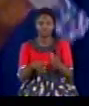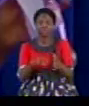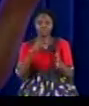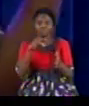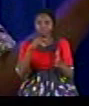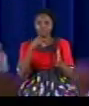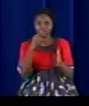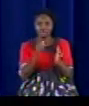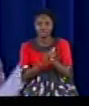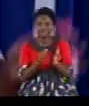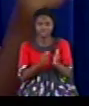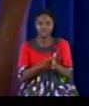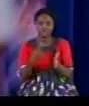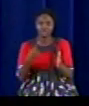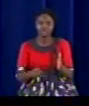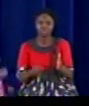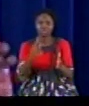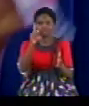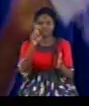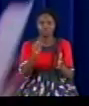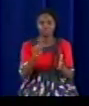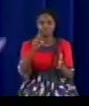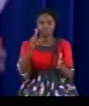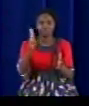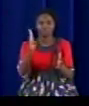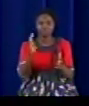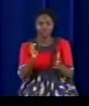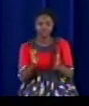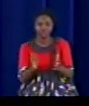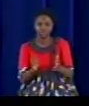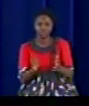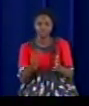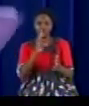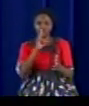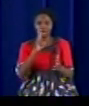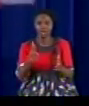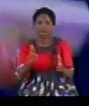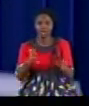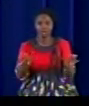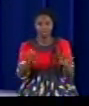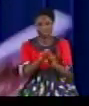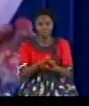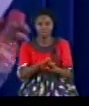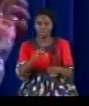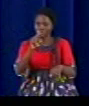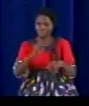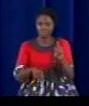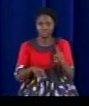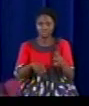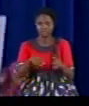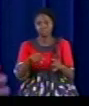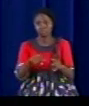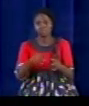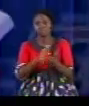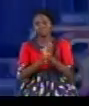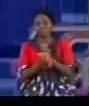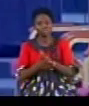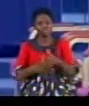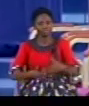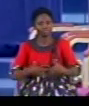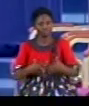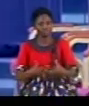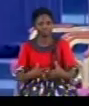two are blocked. You cannot get pregnant. I hold on to God. Me and my husband, we start praying. It